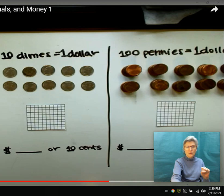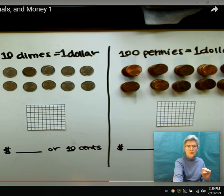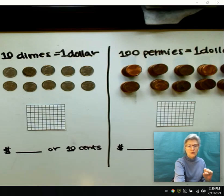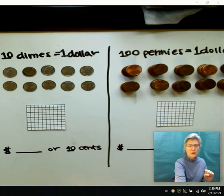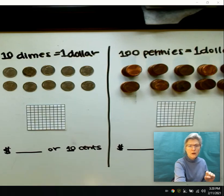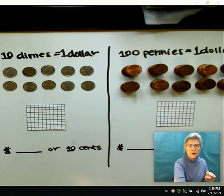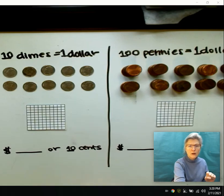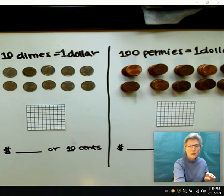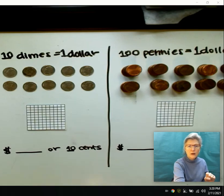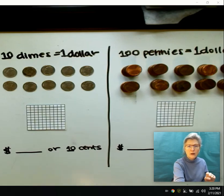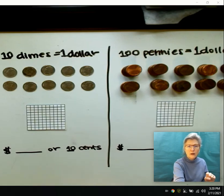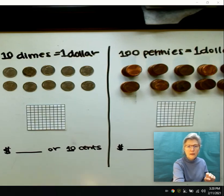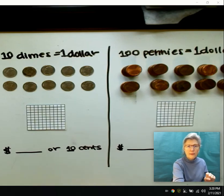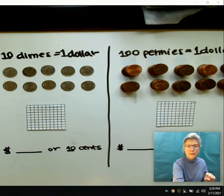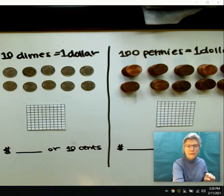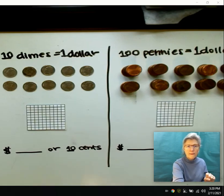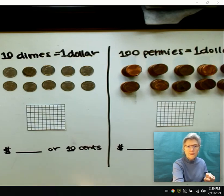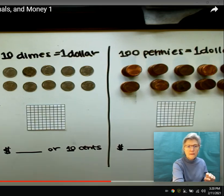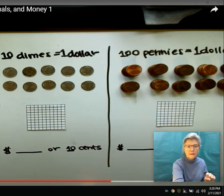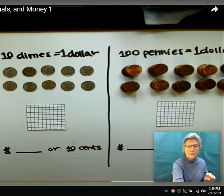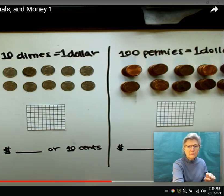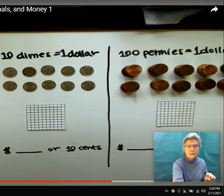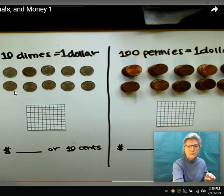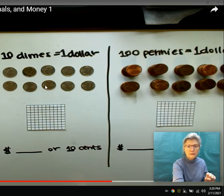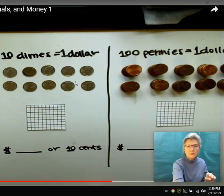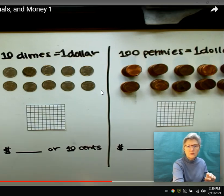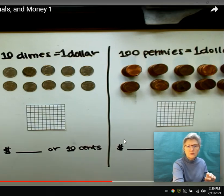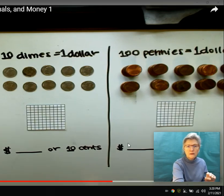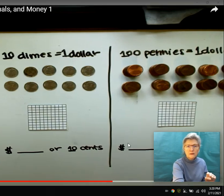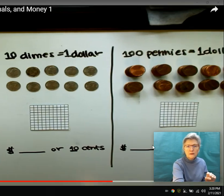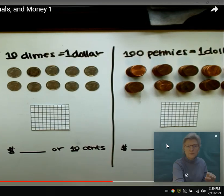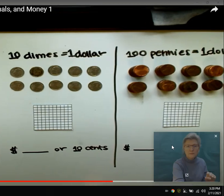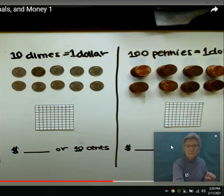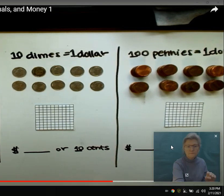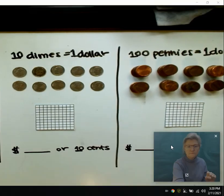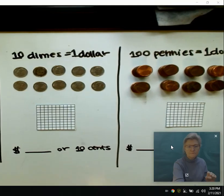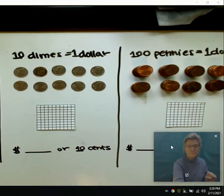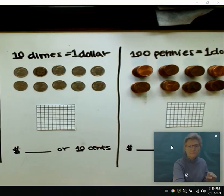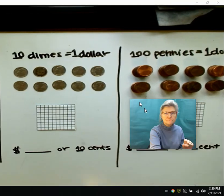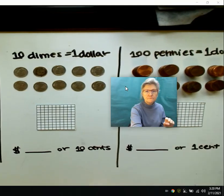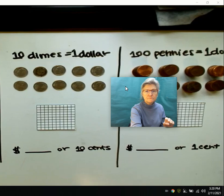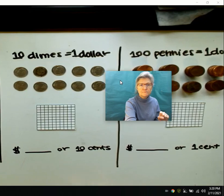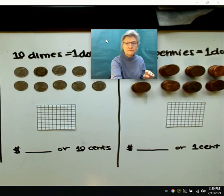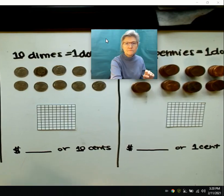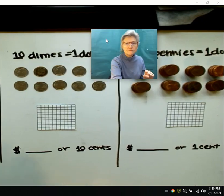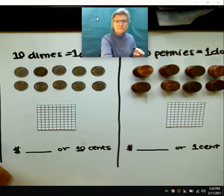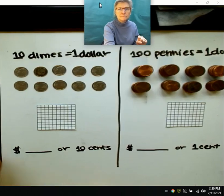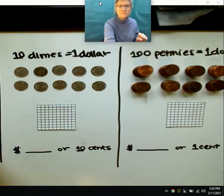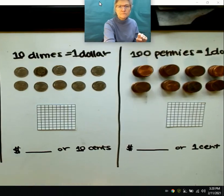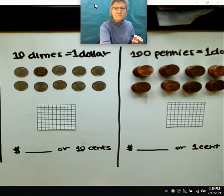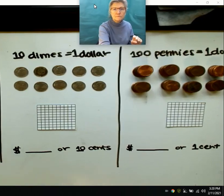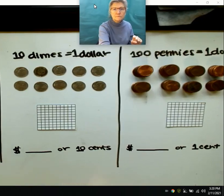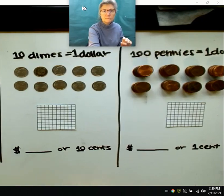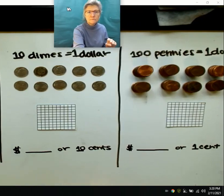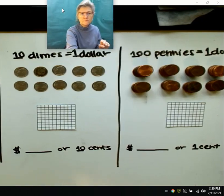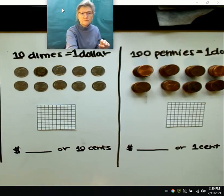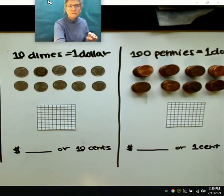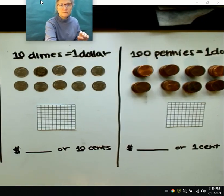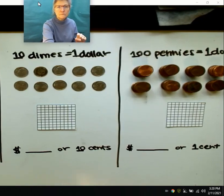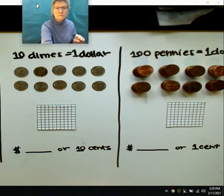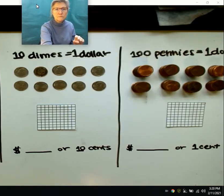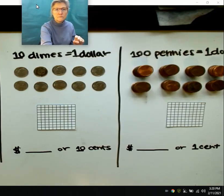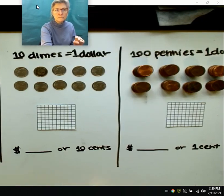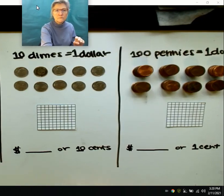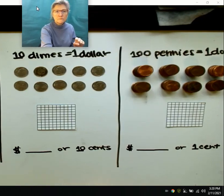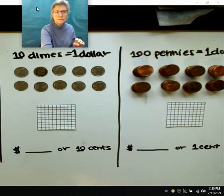dimes and pennies, keep this in mind. So let's start by looking at $1. We know that